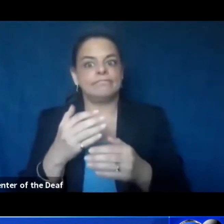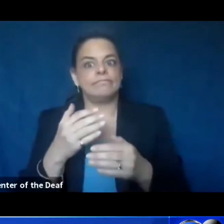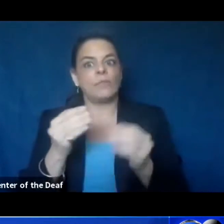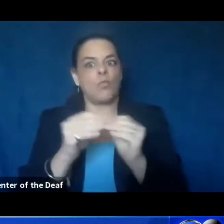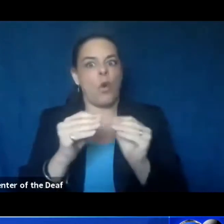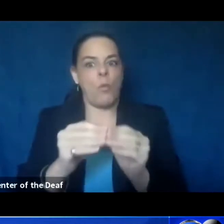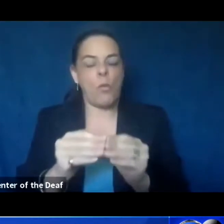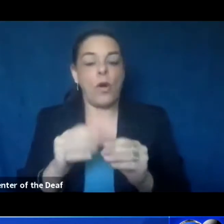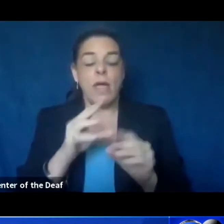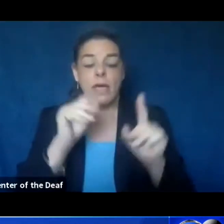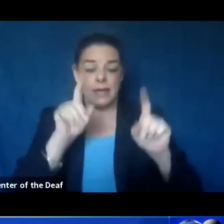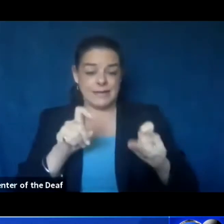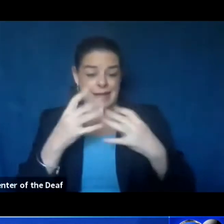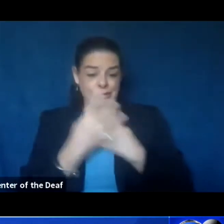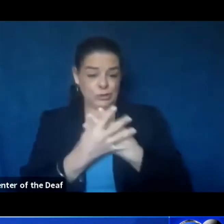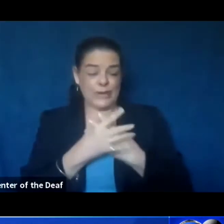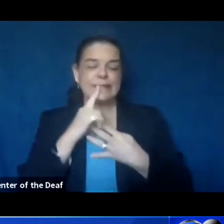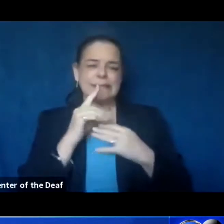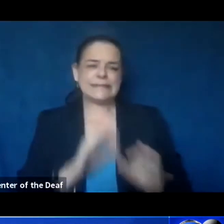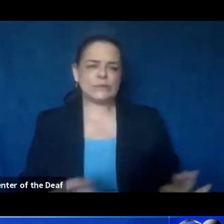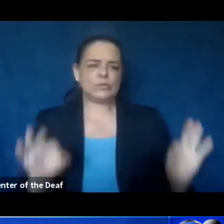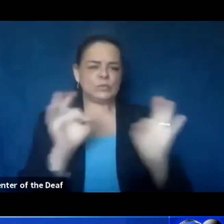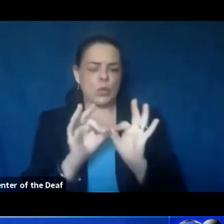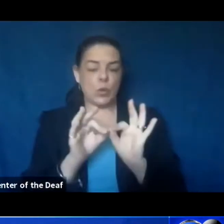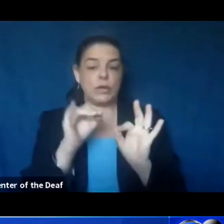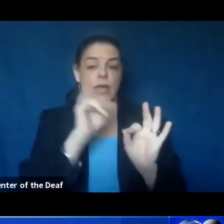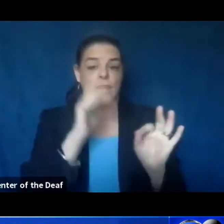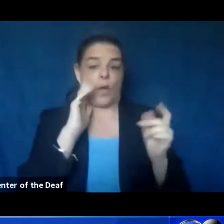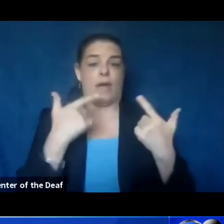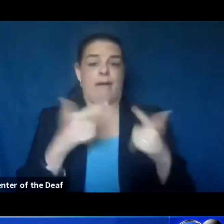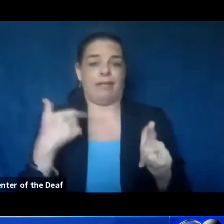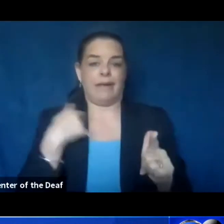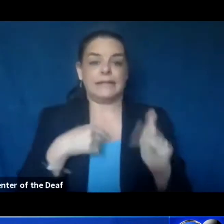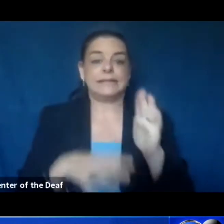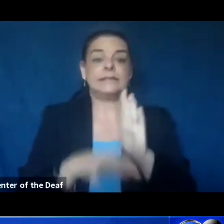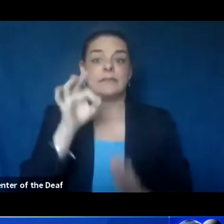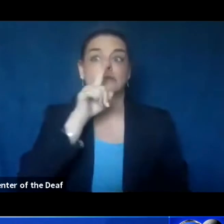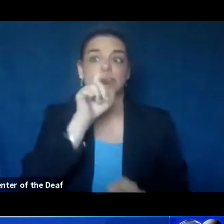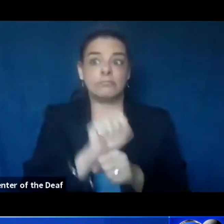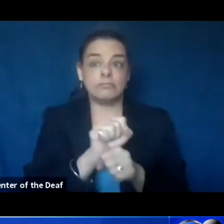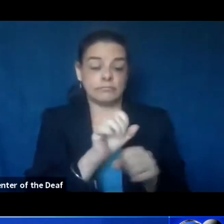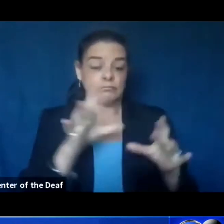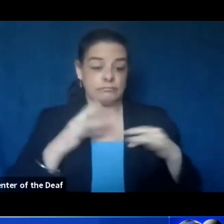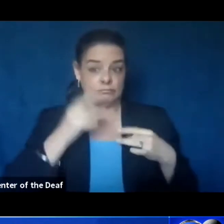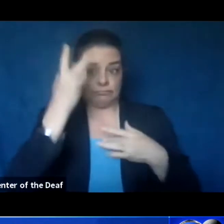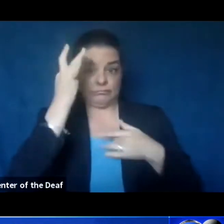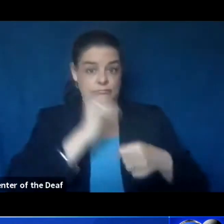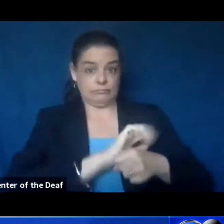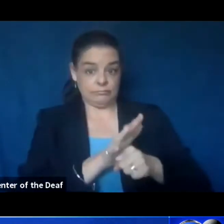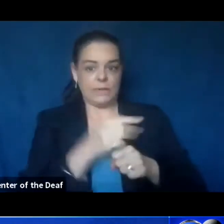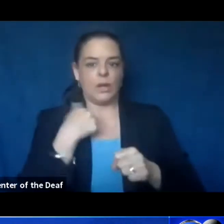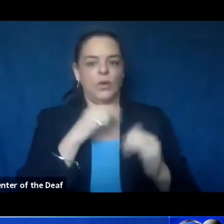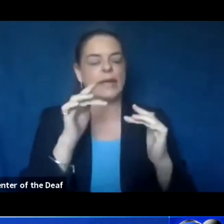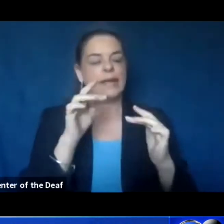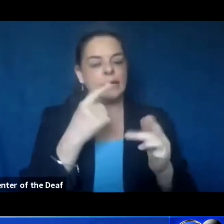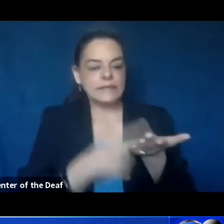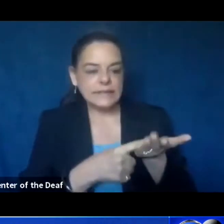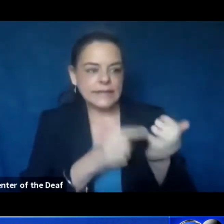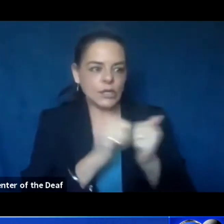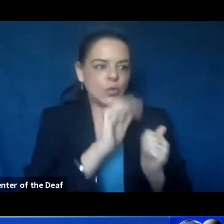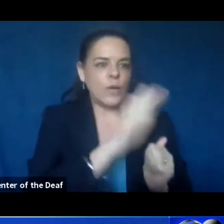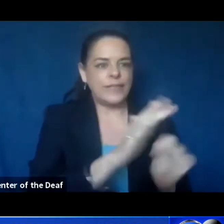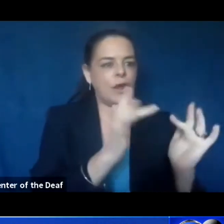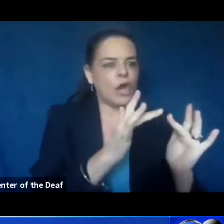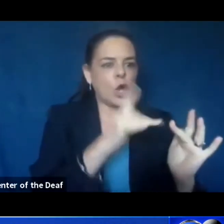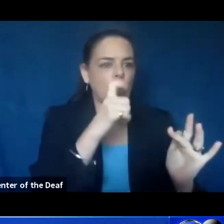County Health Department telling us that more testing opportunities are on the way, and soon they'll be expanding their criteria for who can receive a